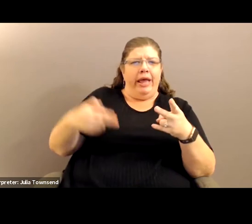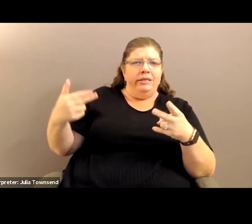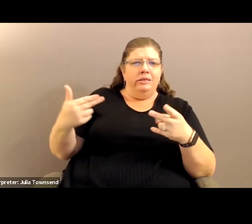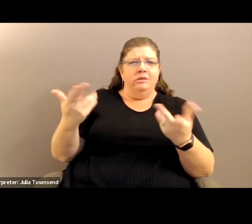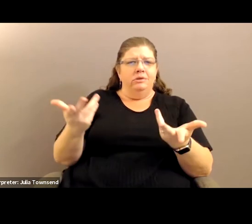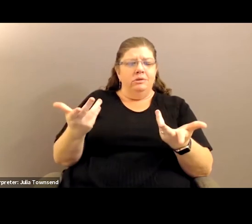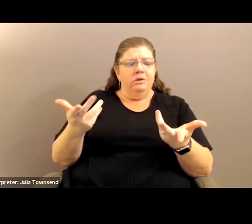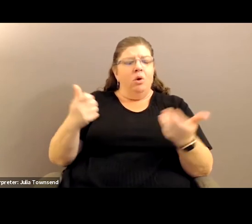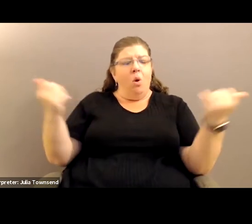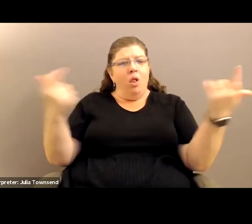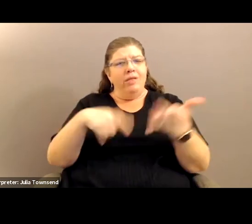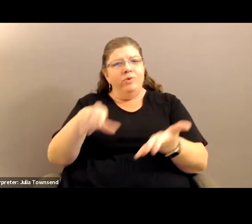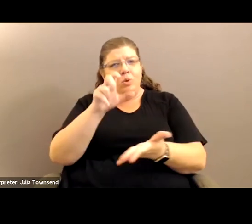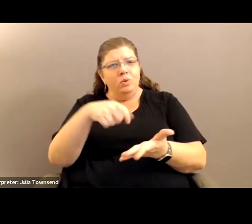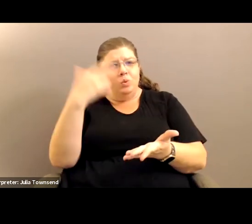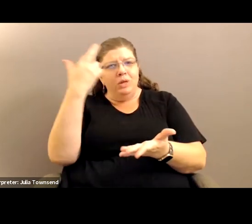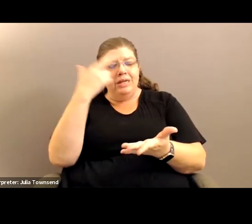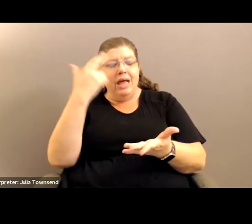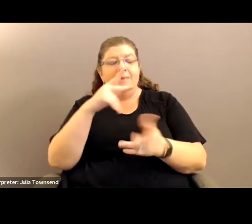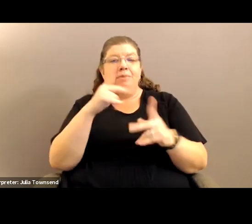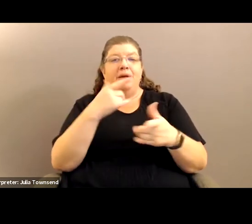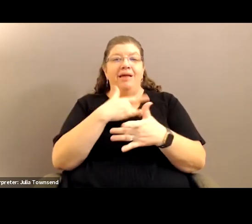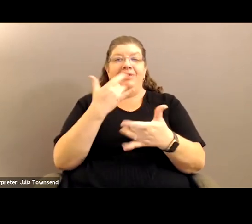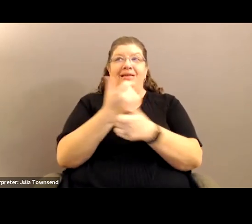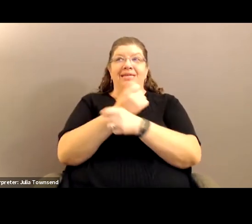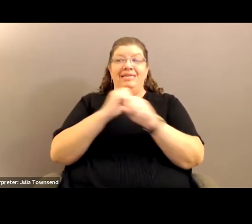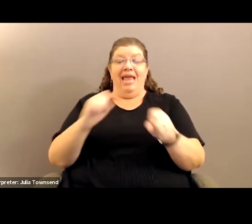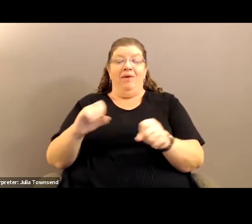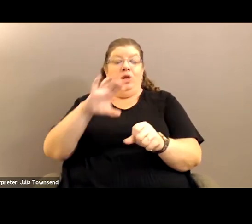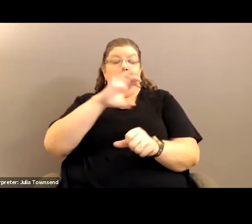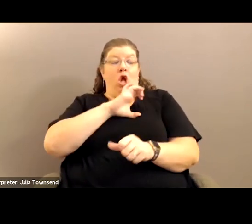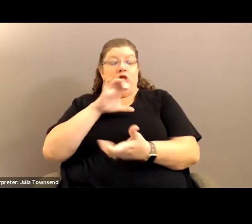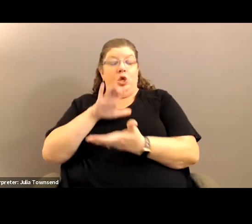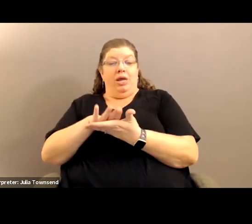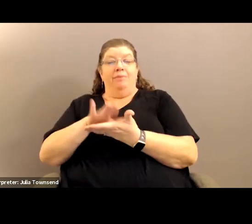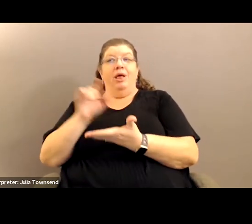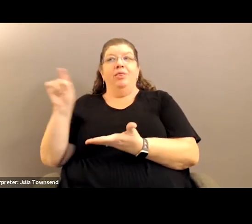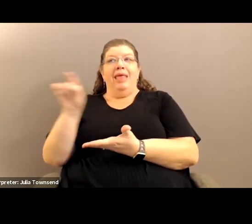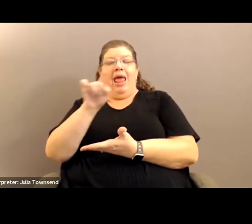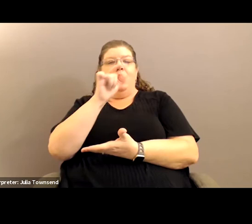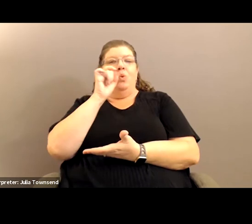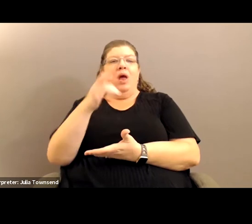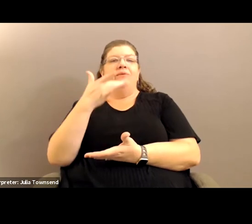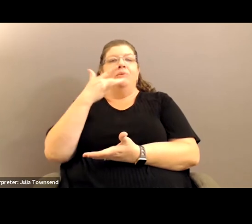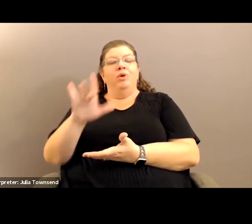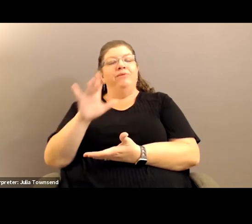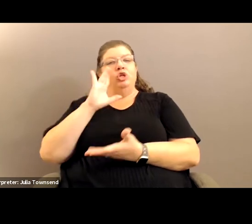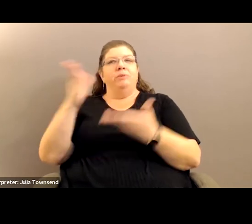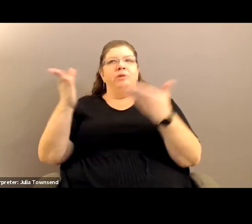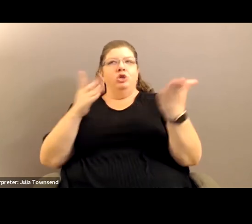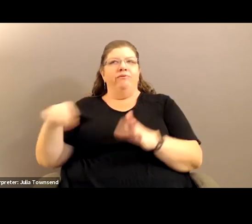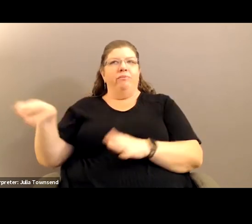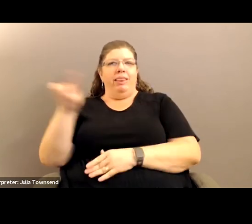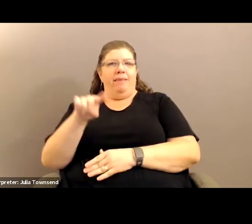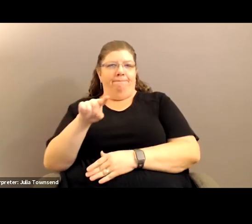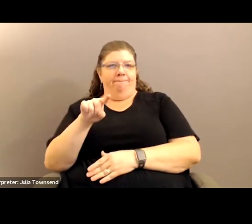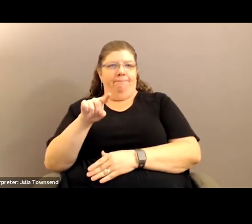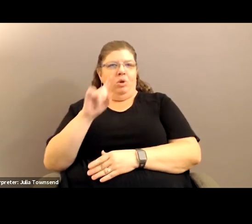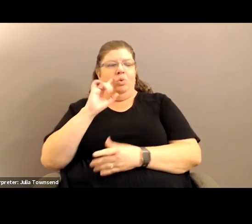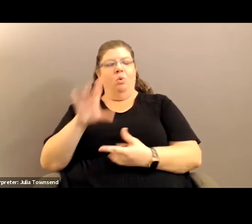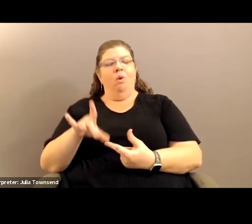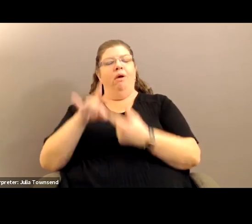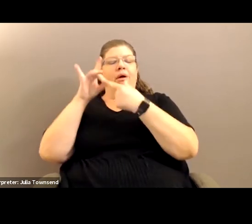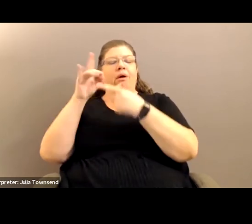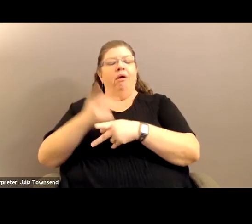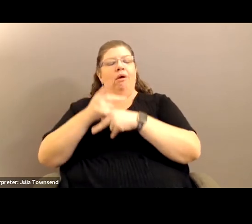you all to realize that the people who feel safe with cops on campus are the ones who have the privilege to be served by them the people who feel